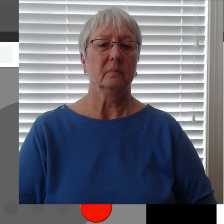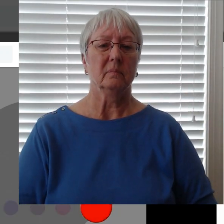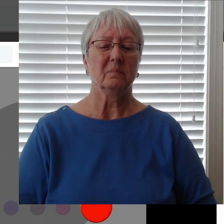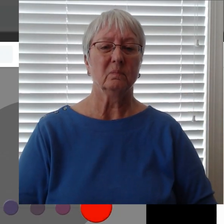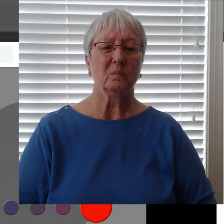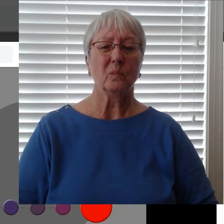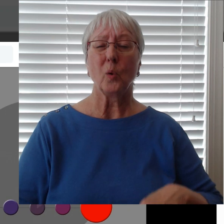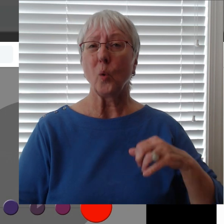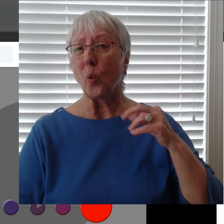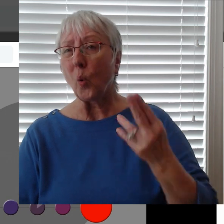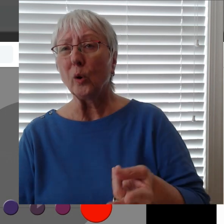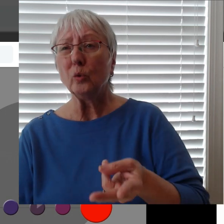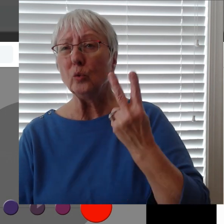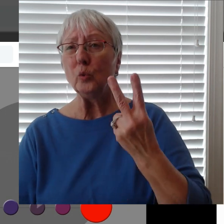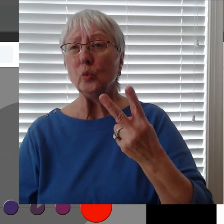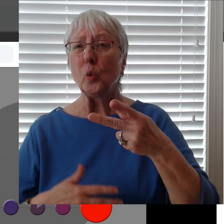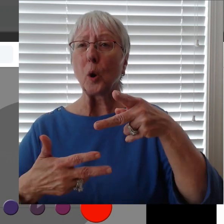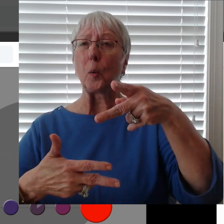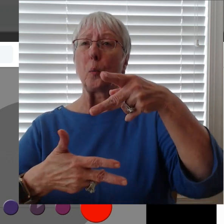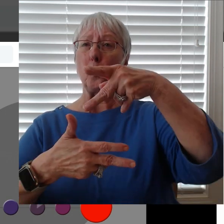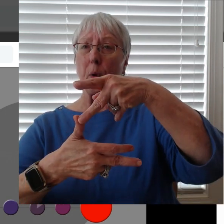or mixing two primaries that